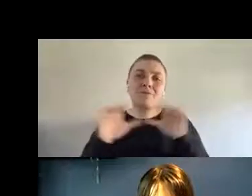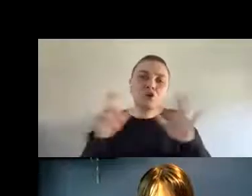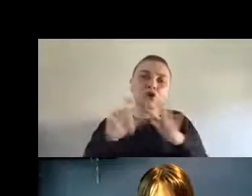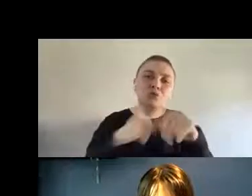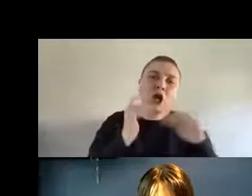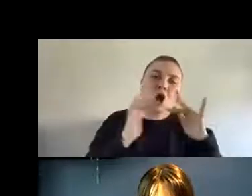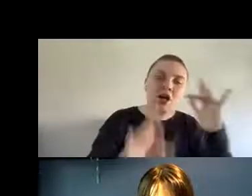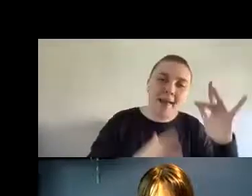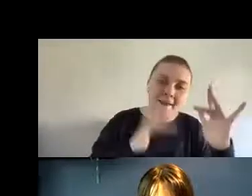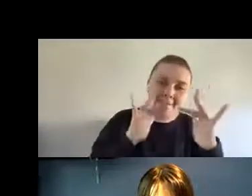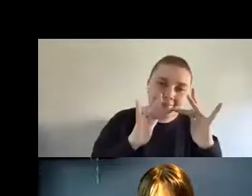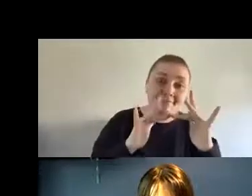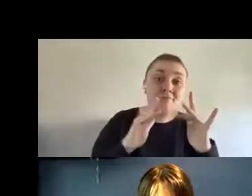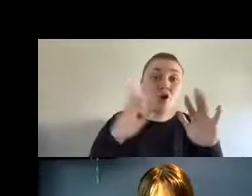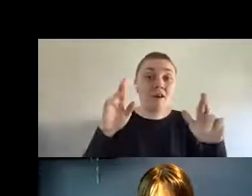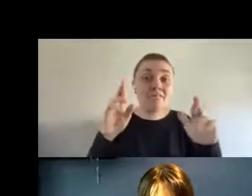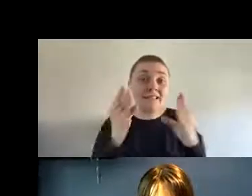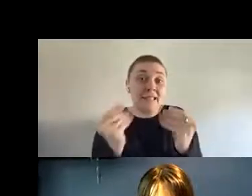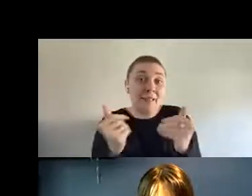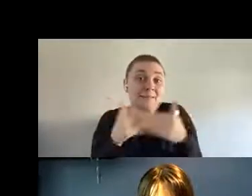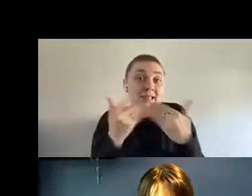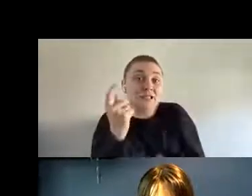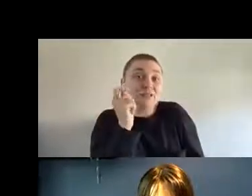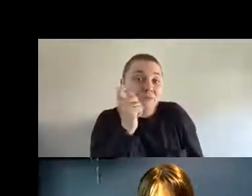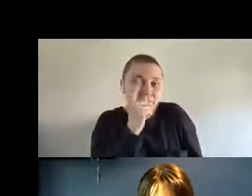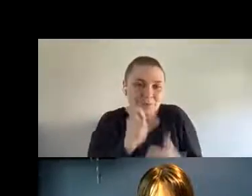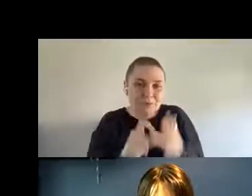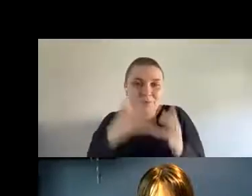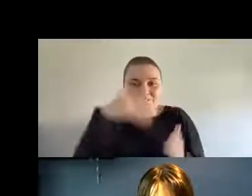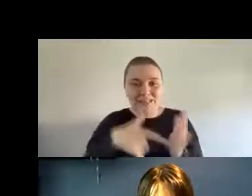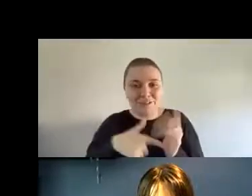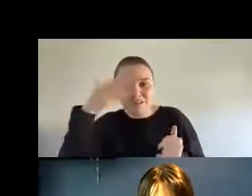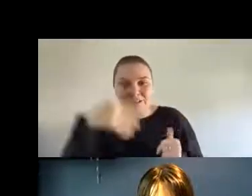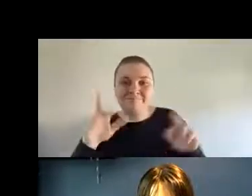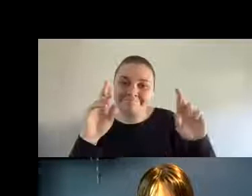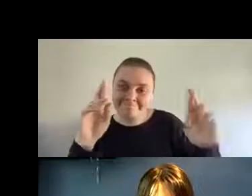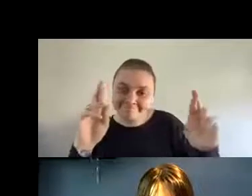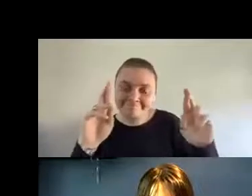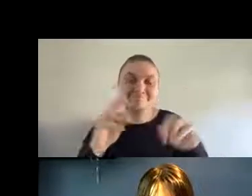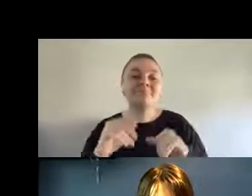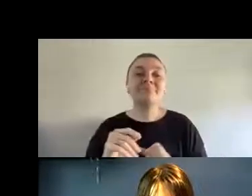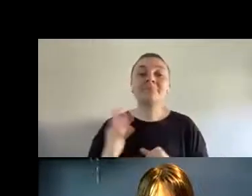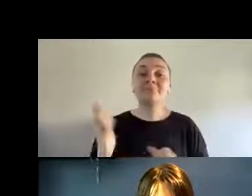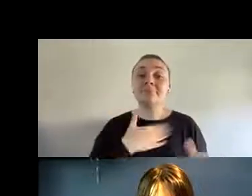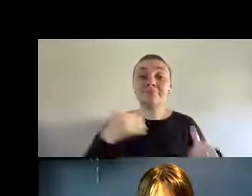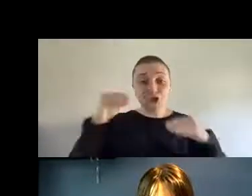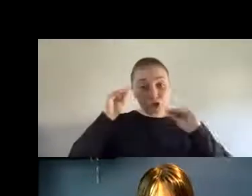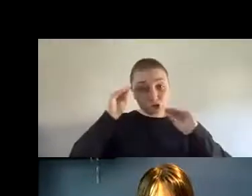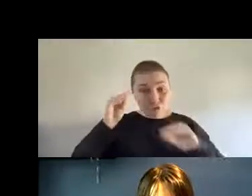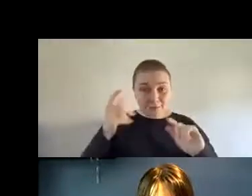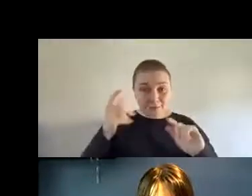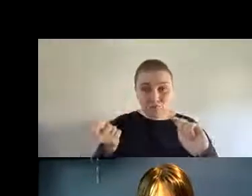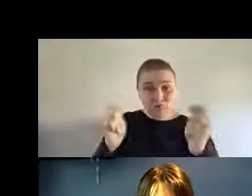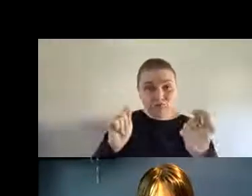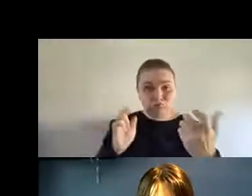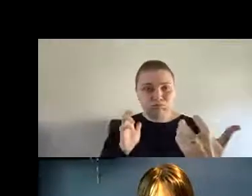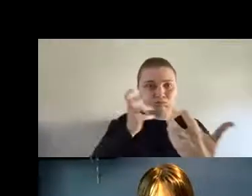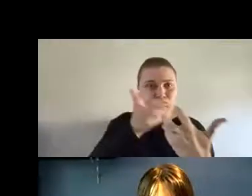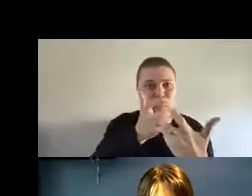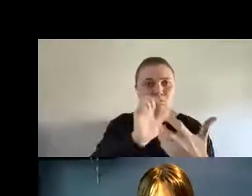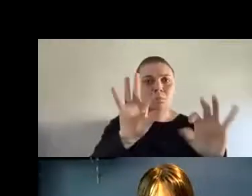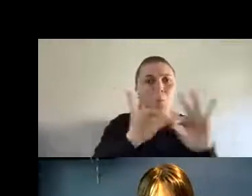thing. Hopefully someday soon we'll be able to do the in-person thing again as well. And all of our training is tailored to the